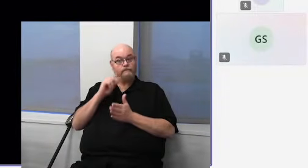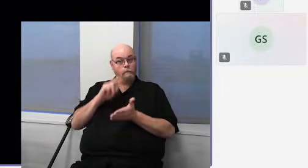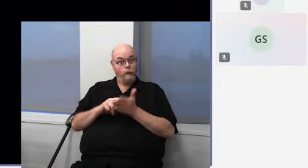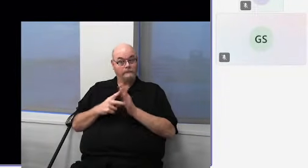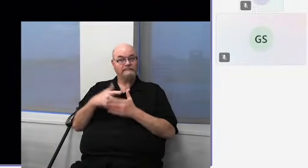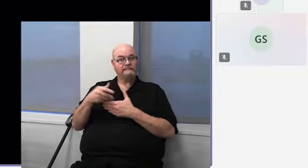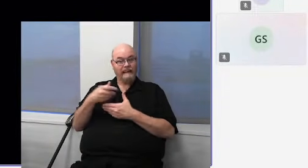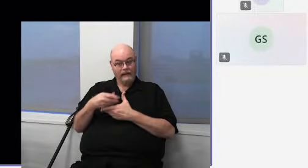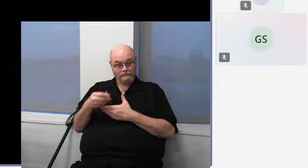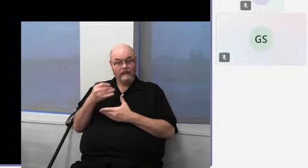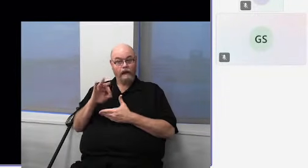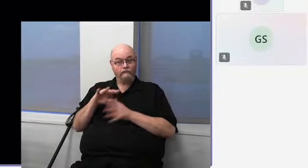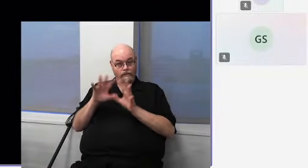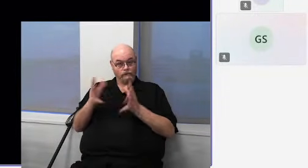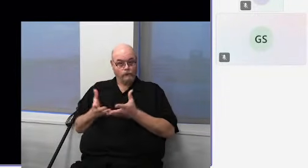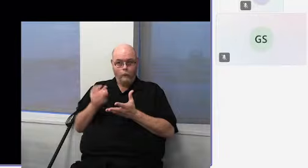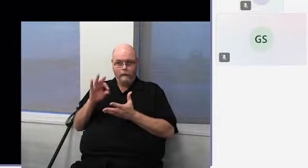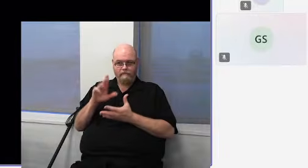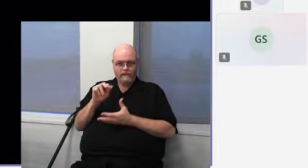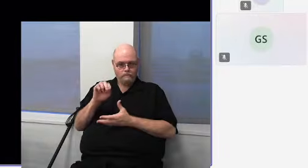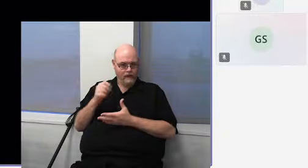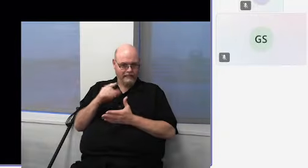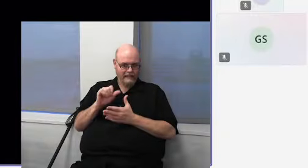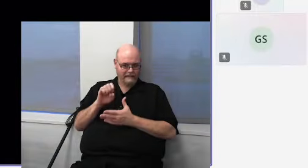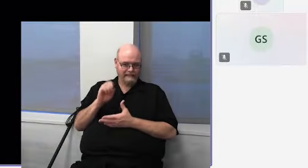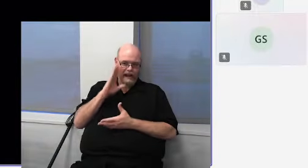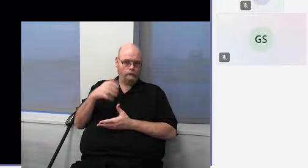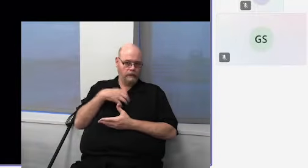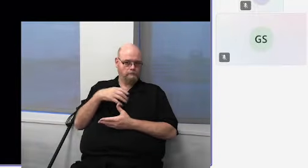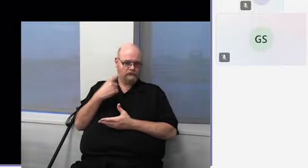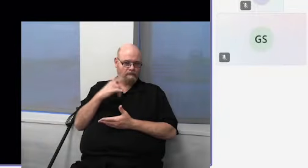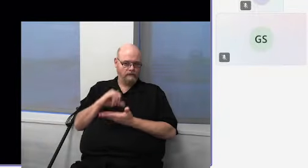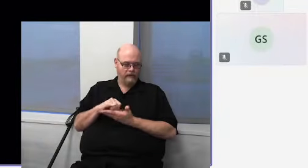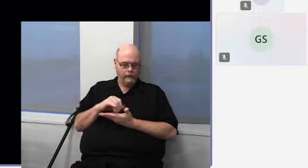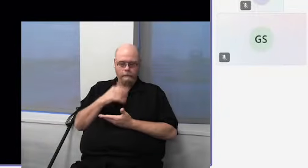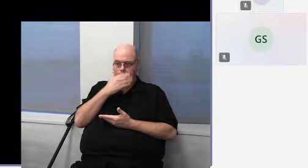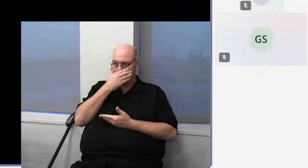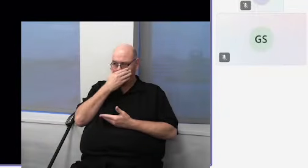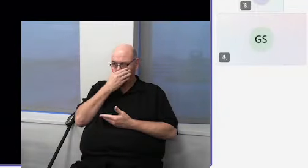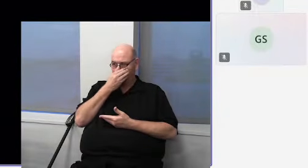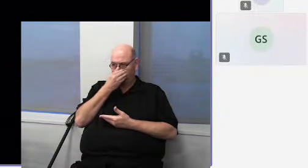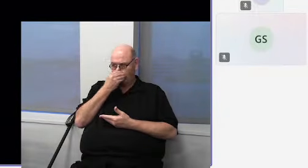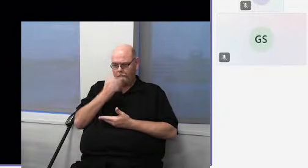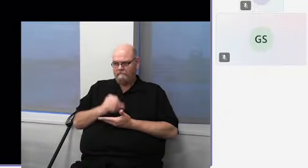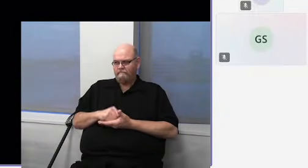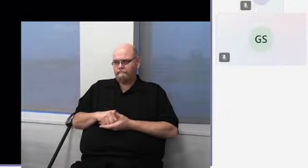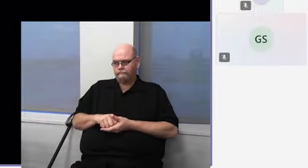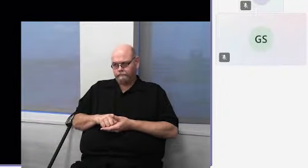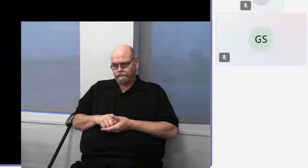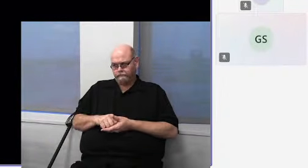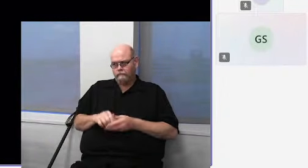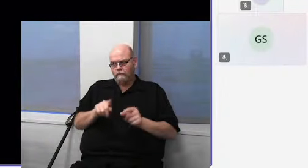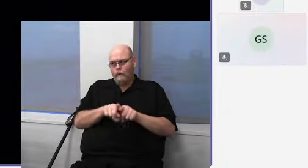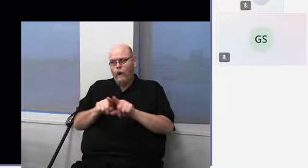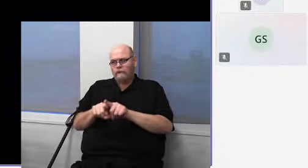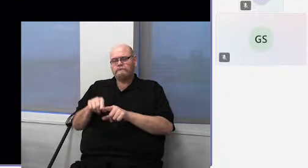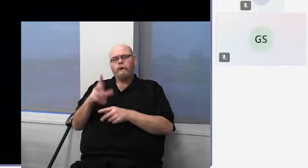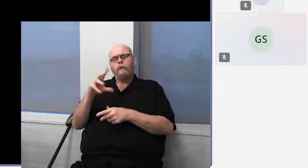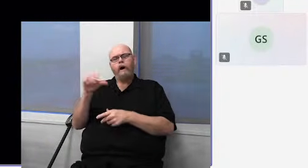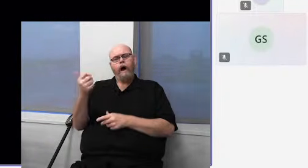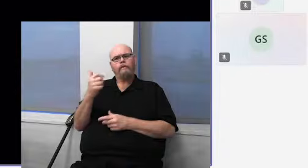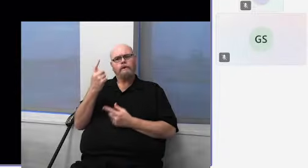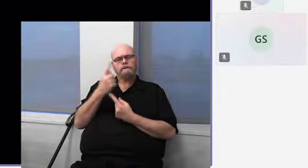the purpose is that, it's outside the scope of the rate case, and we object to that. Secondly, it's to guarantee that